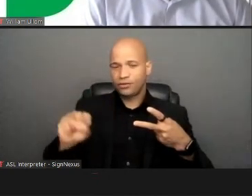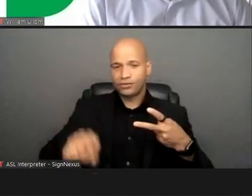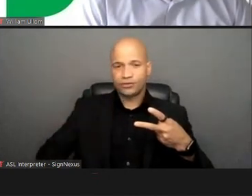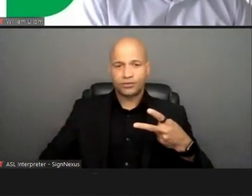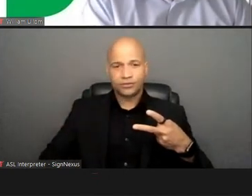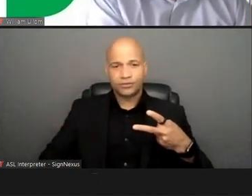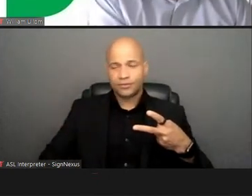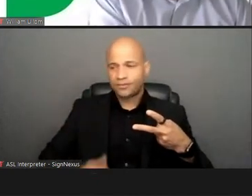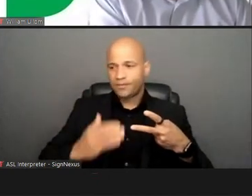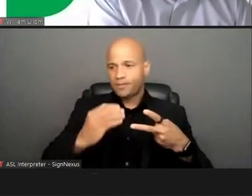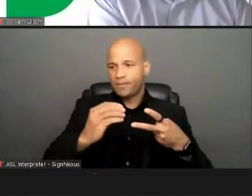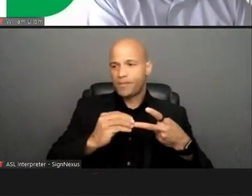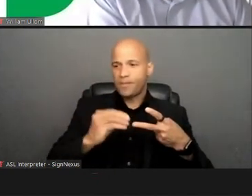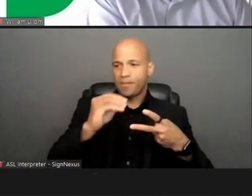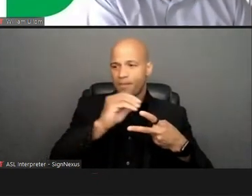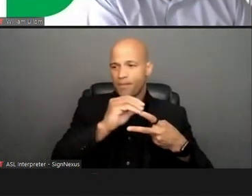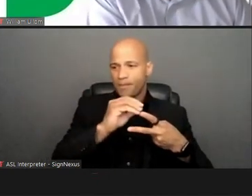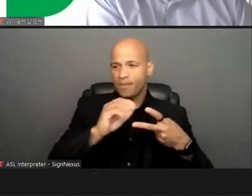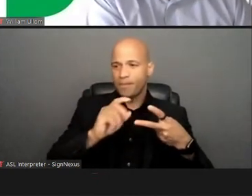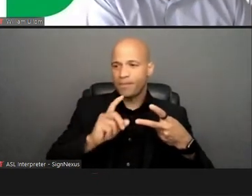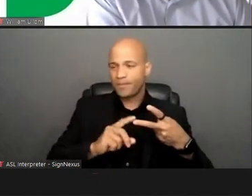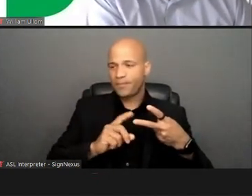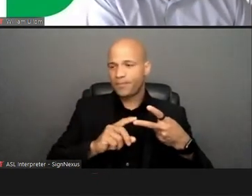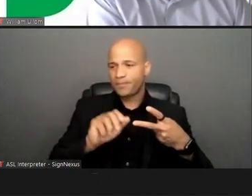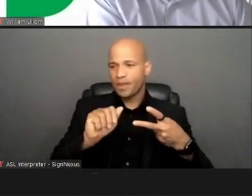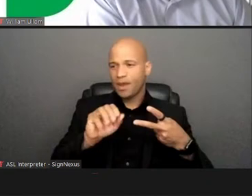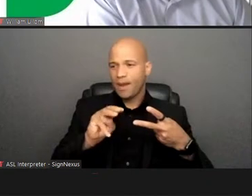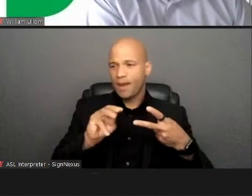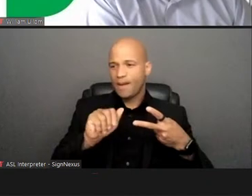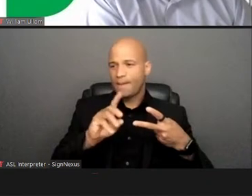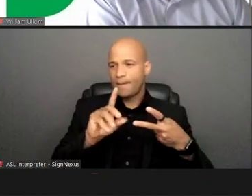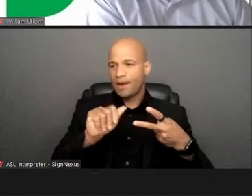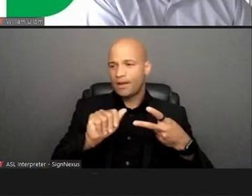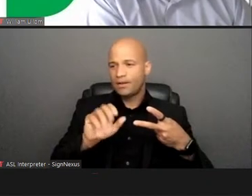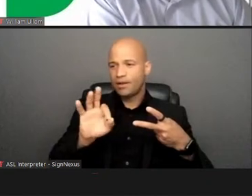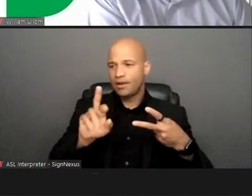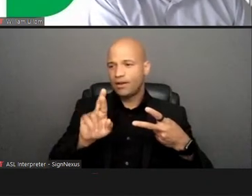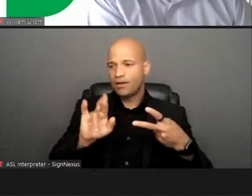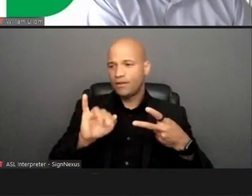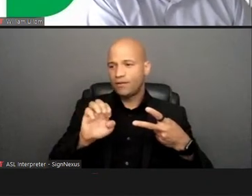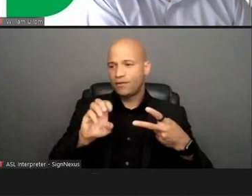the next speaker is Catherine Myers followed by Amanda Friedman